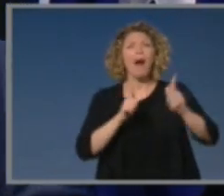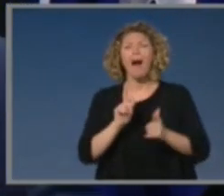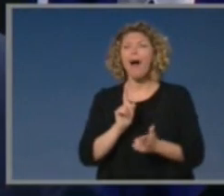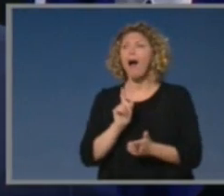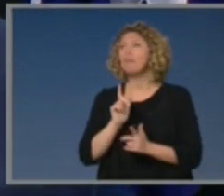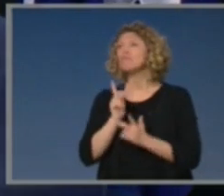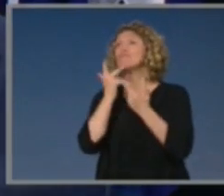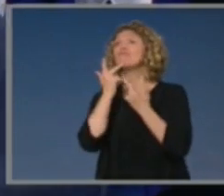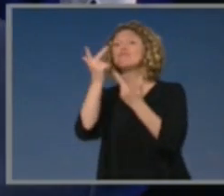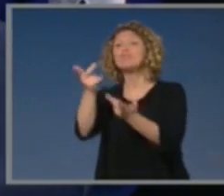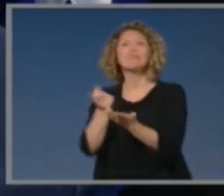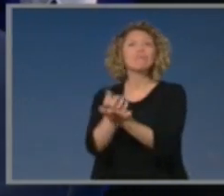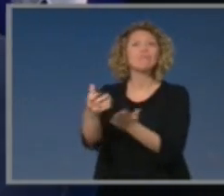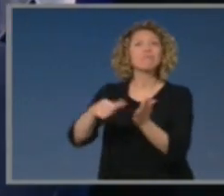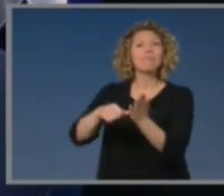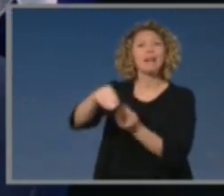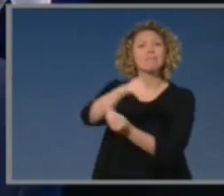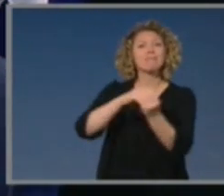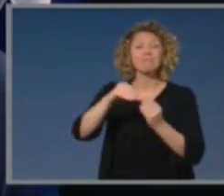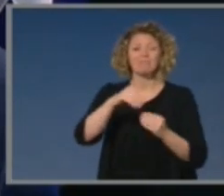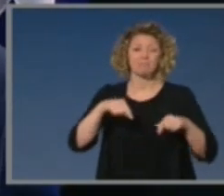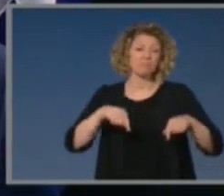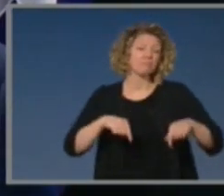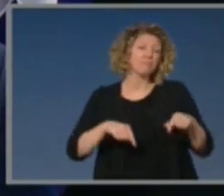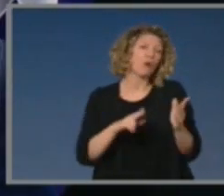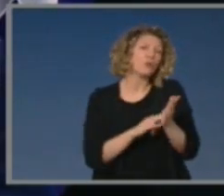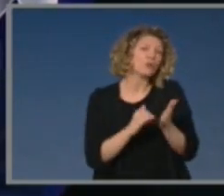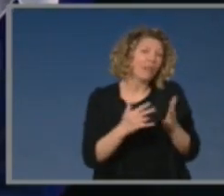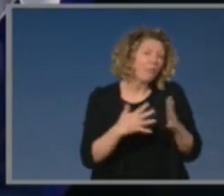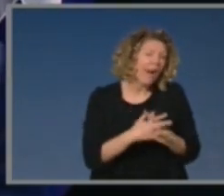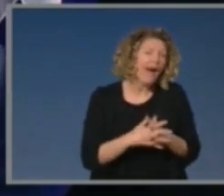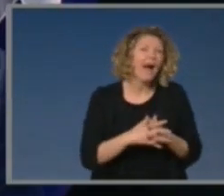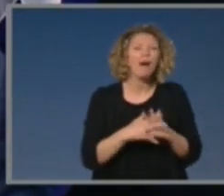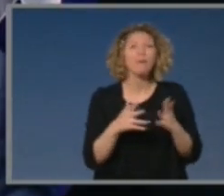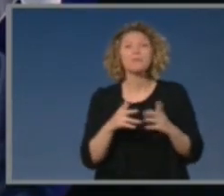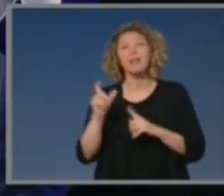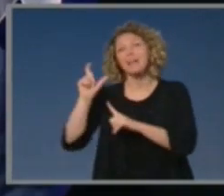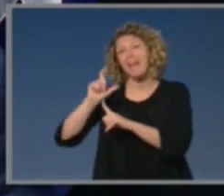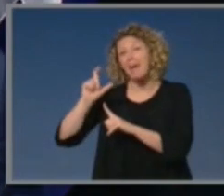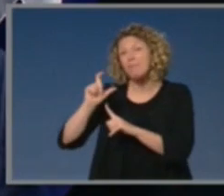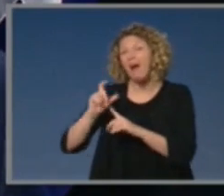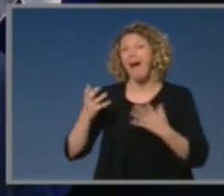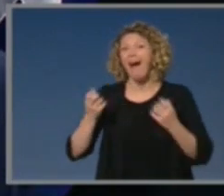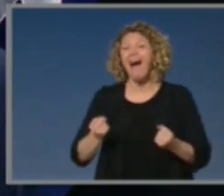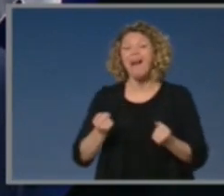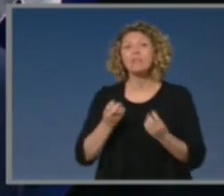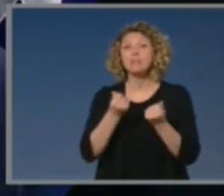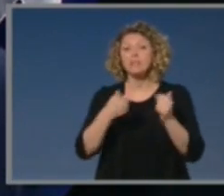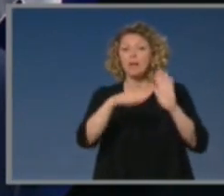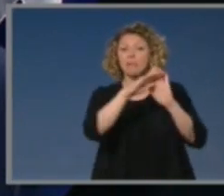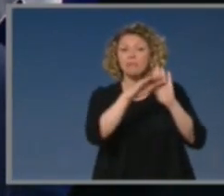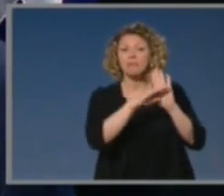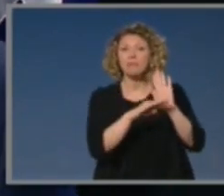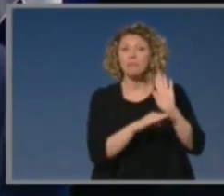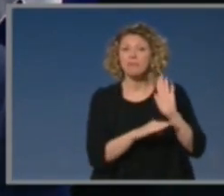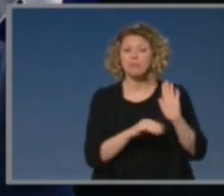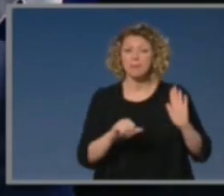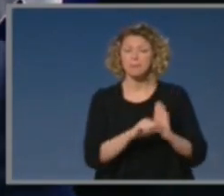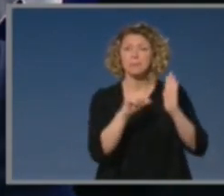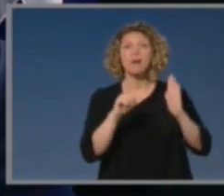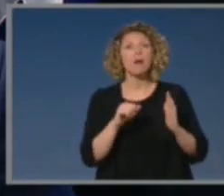Wales, which is what I get to see a bit more of it here in the ACT, we're seeing those restrictions about people being able to move